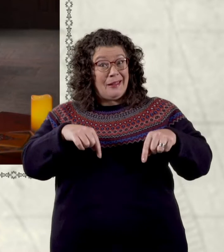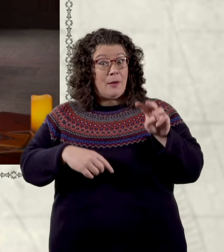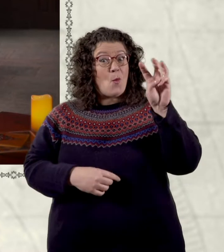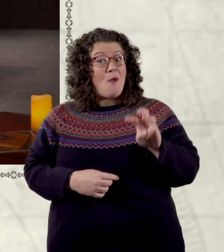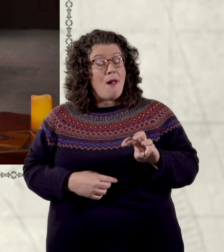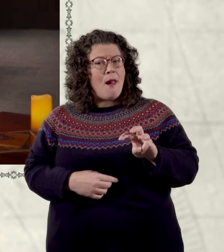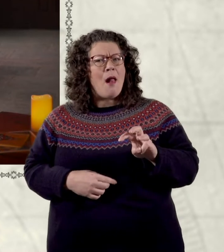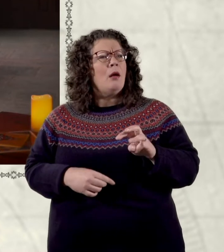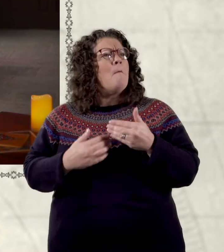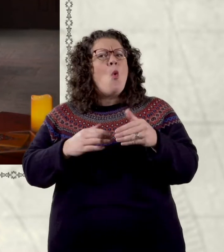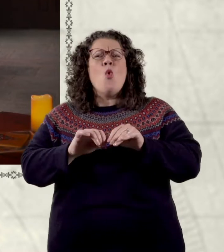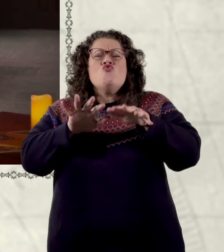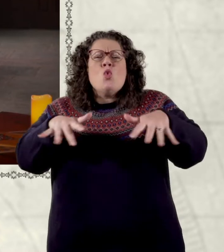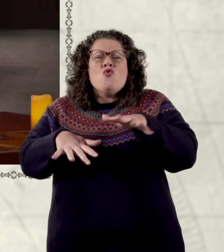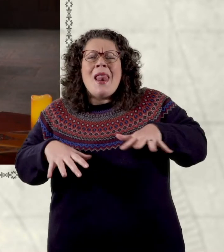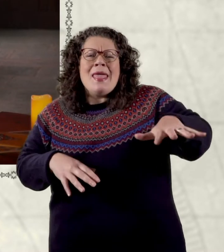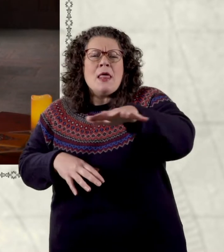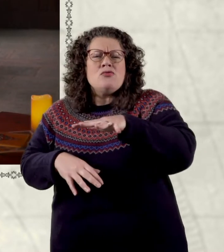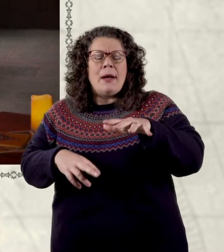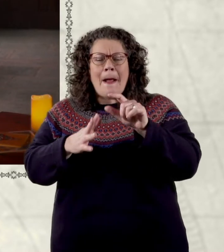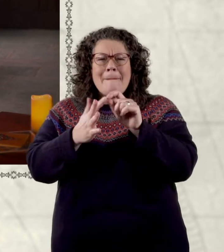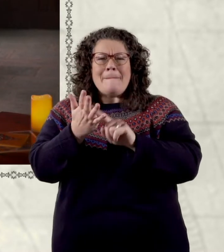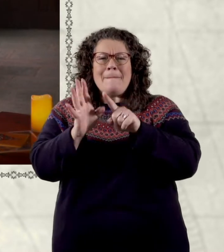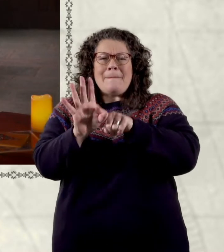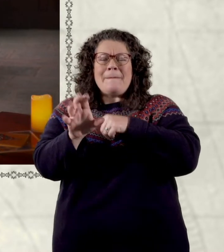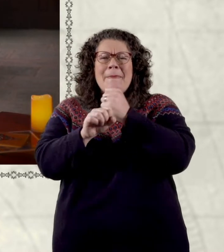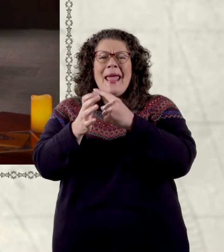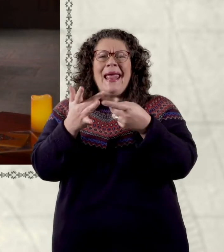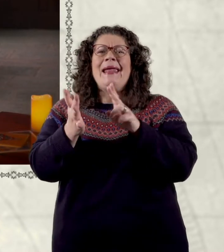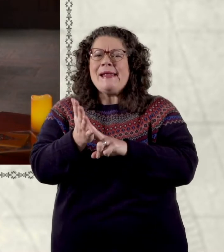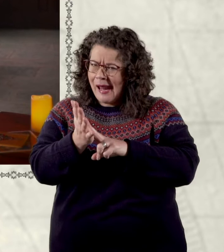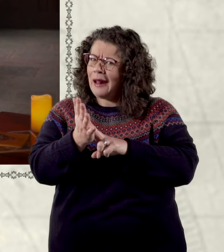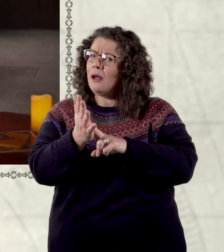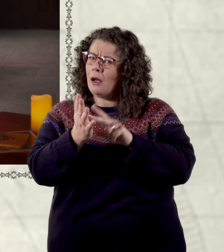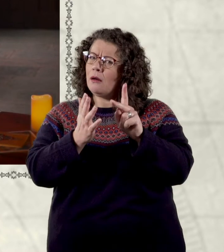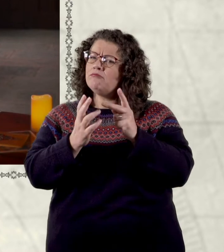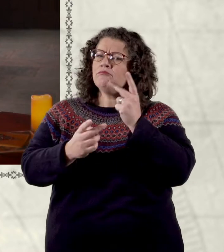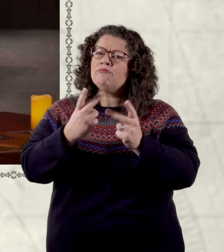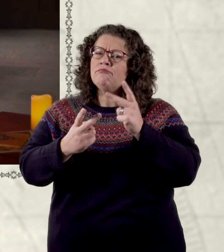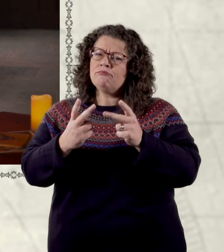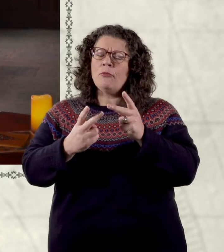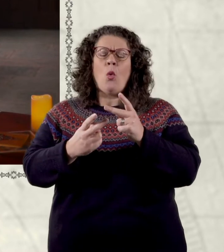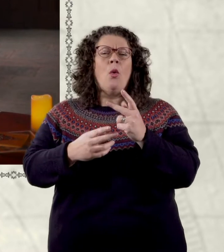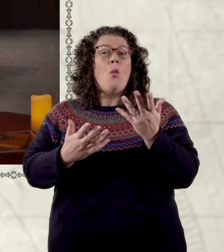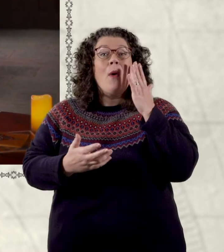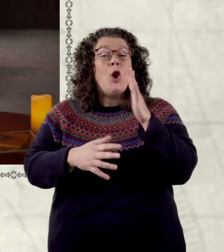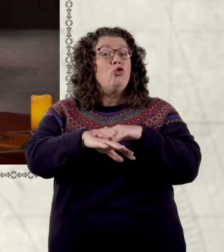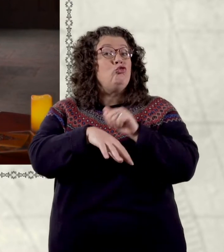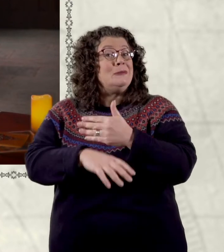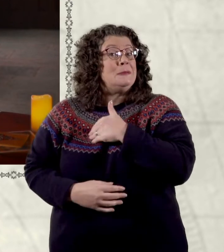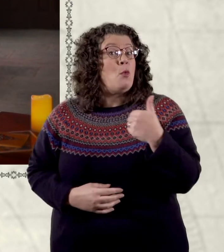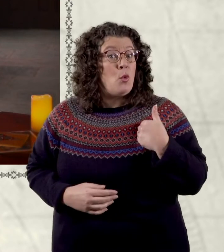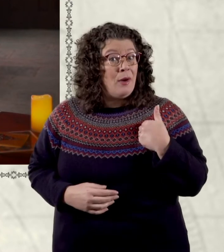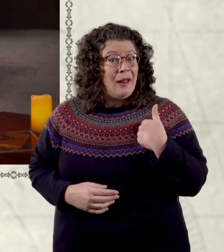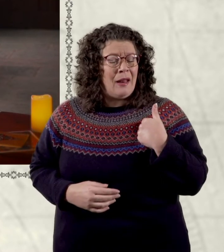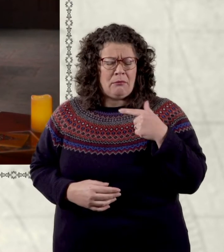in Wales, in the more rural areas, a plug-in service was held on Christmas morning. Now, plug-in is one of